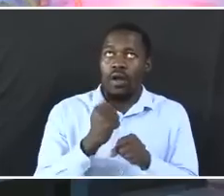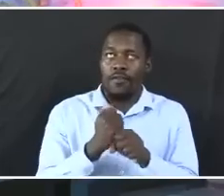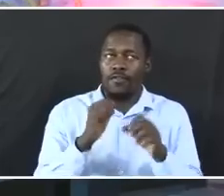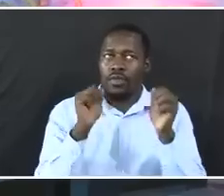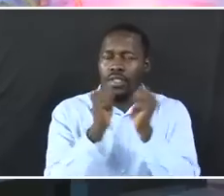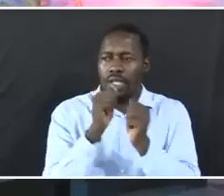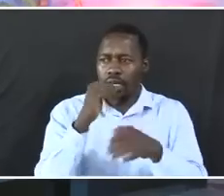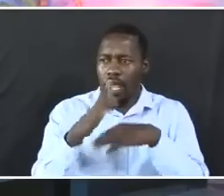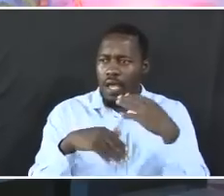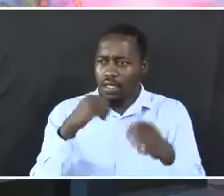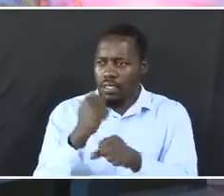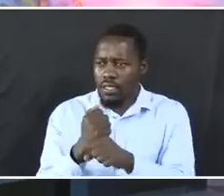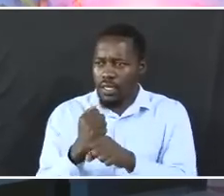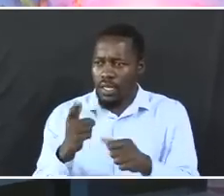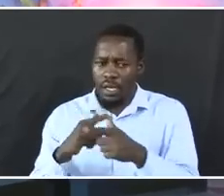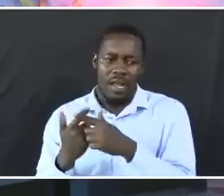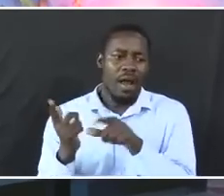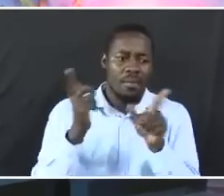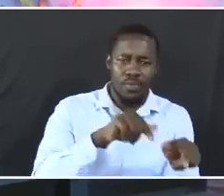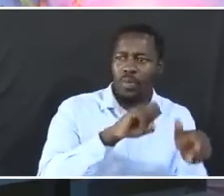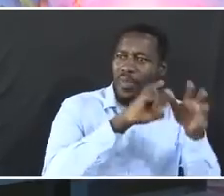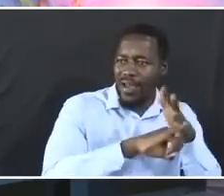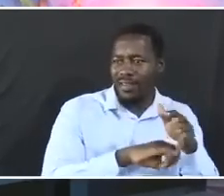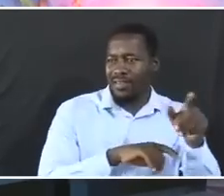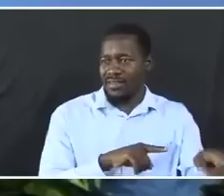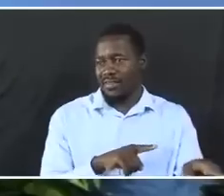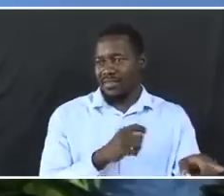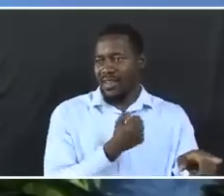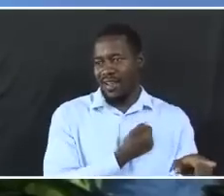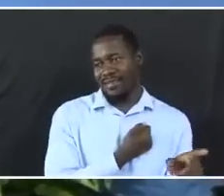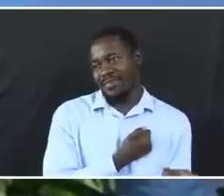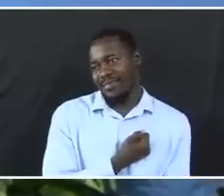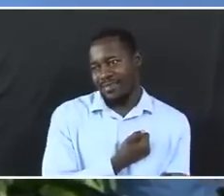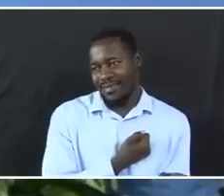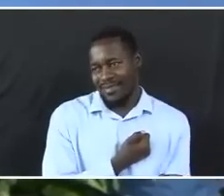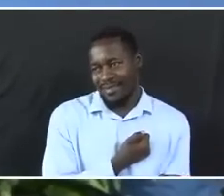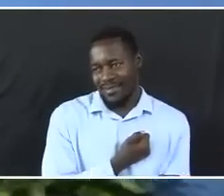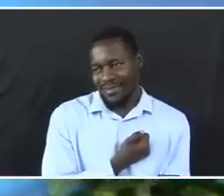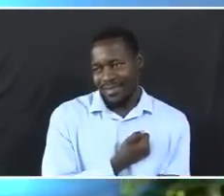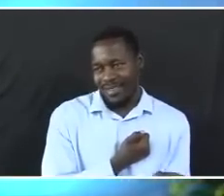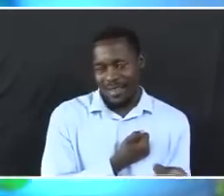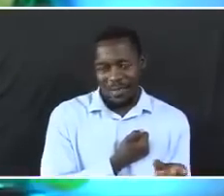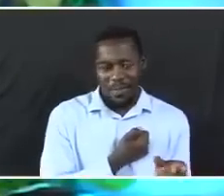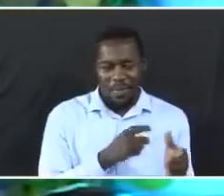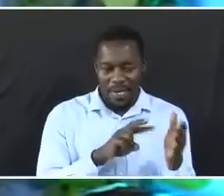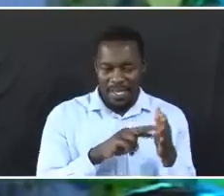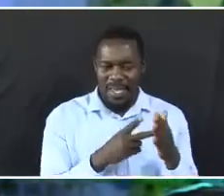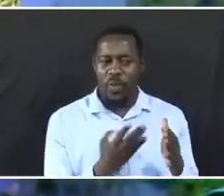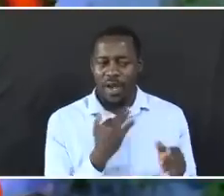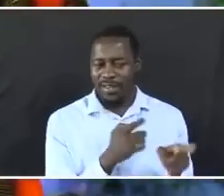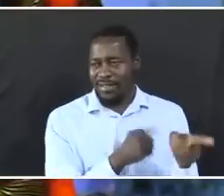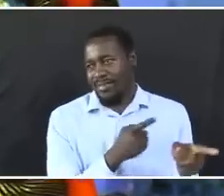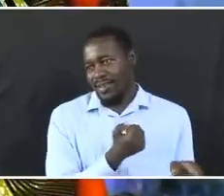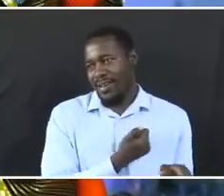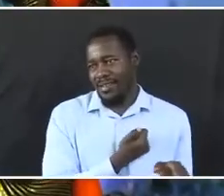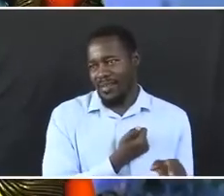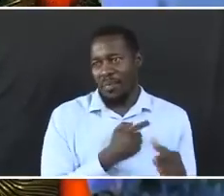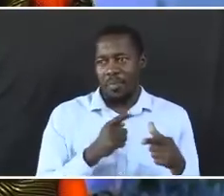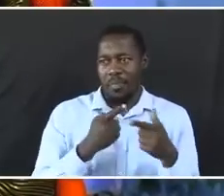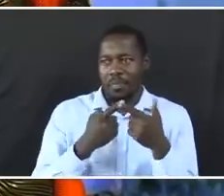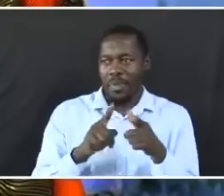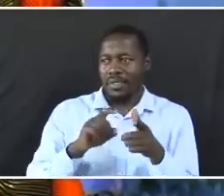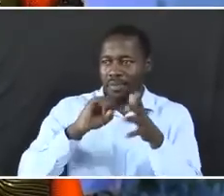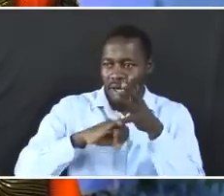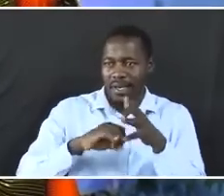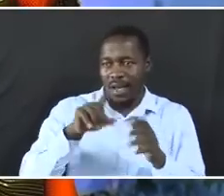The day he said, I am Jacob. And the Lord says, you are no longer Jacob. But the day he